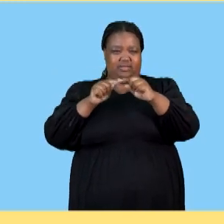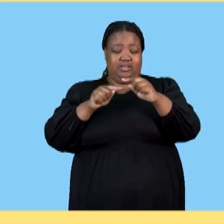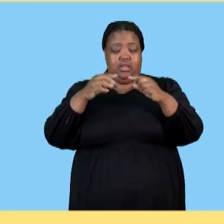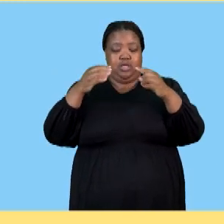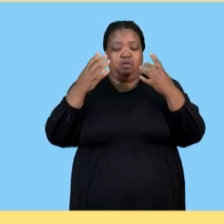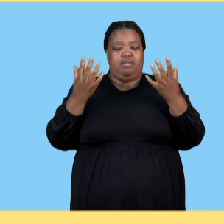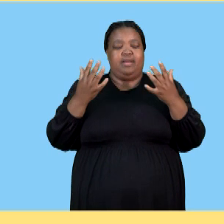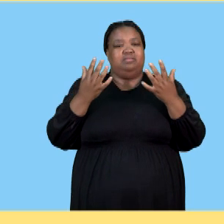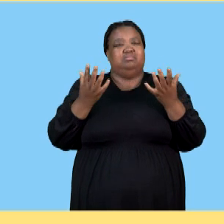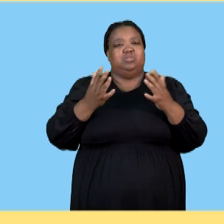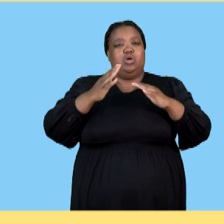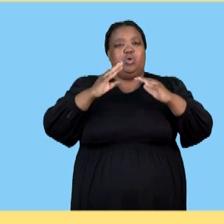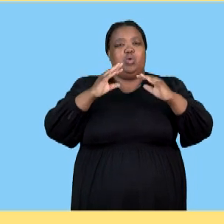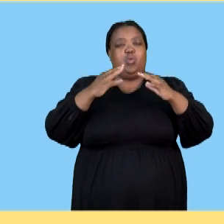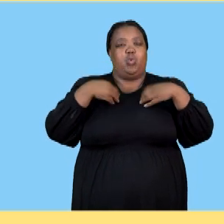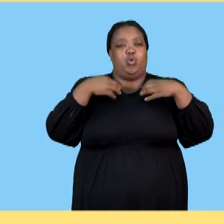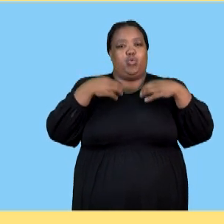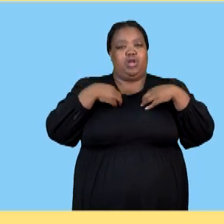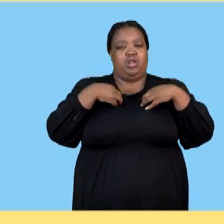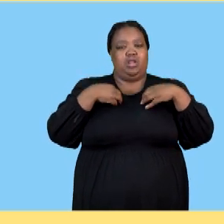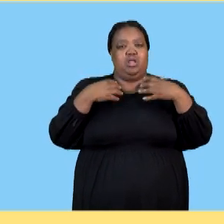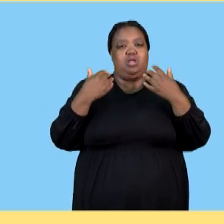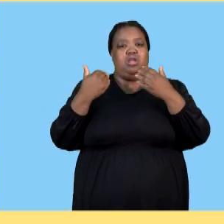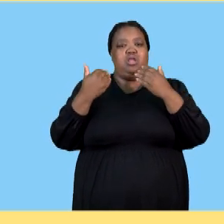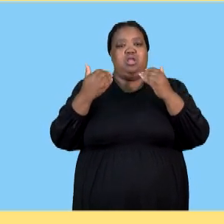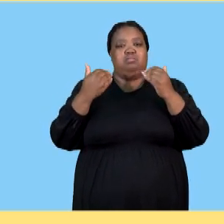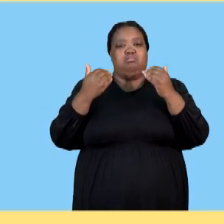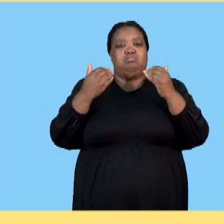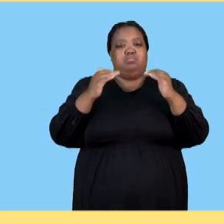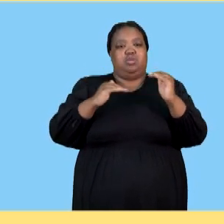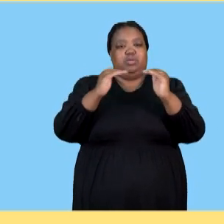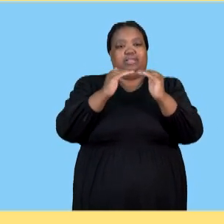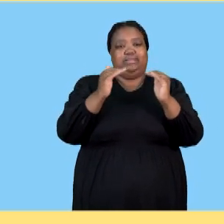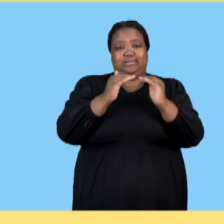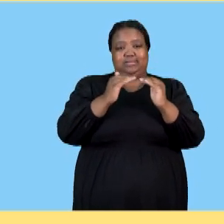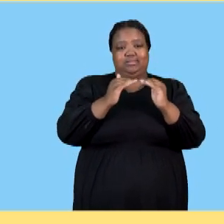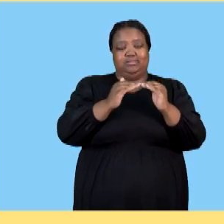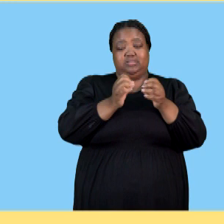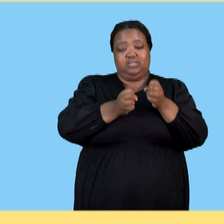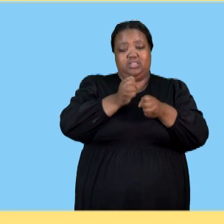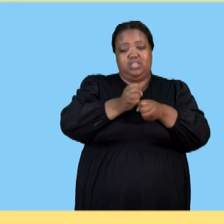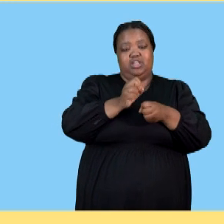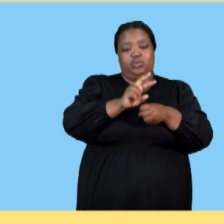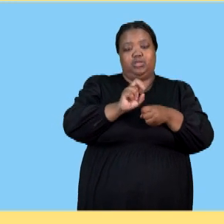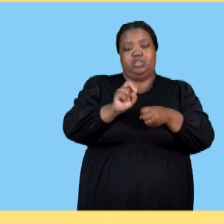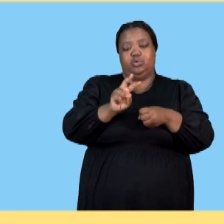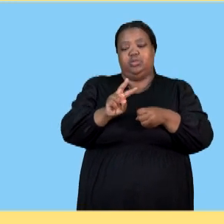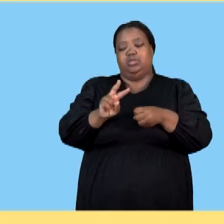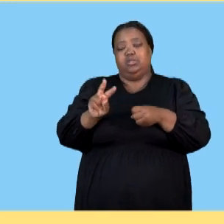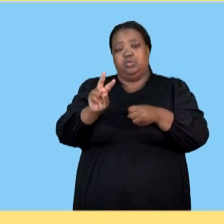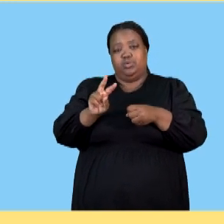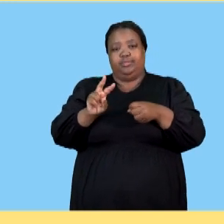owner's equity. Average owner's equity simply means you take your owner's equity in